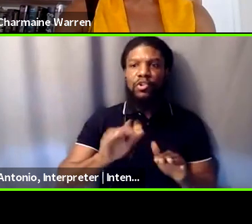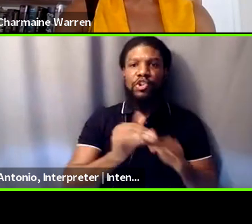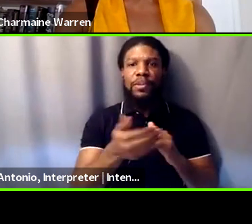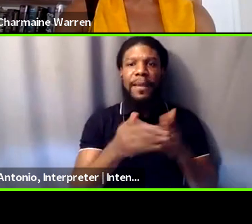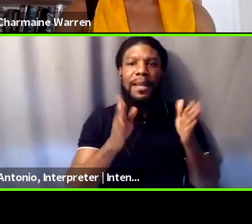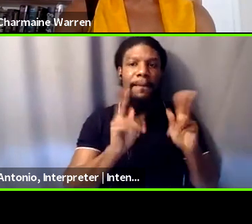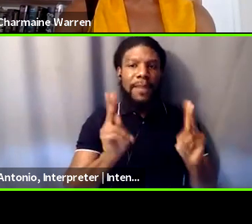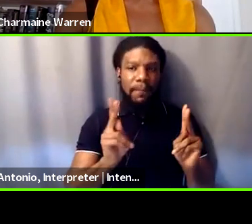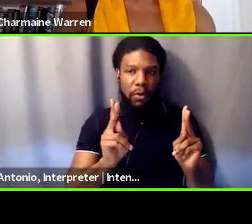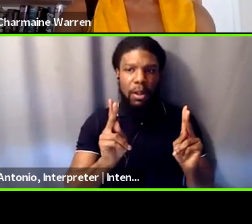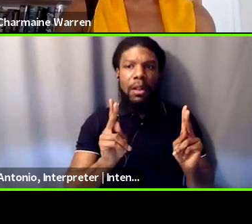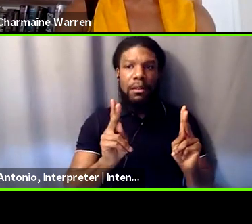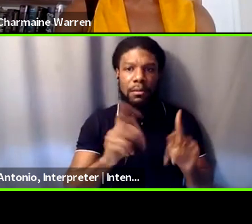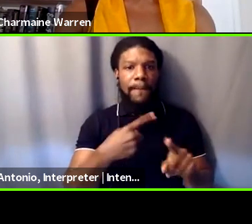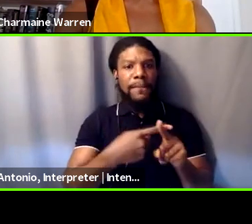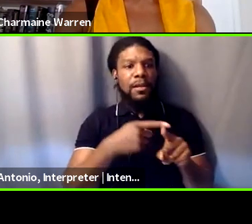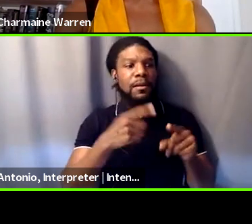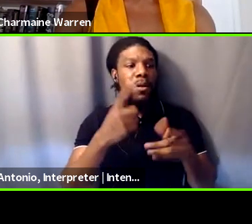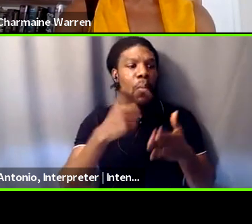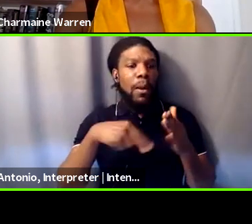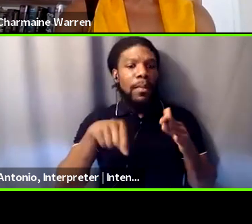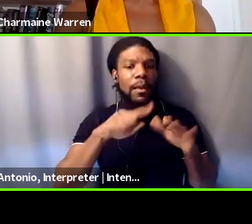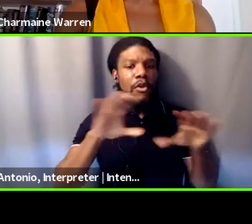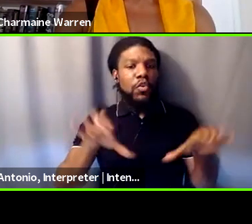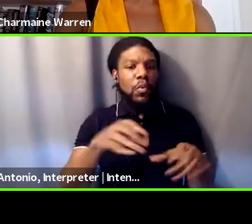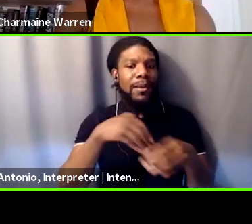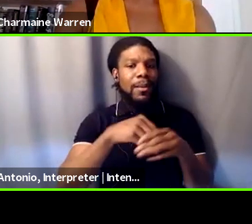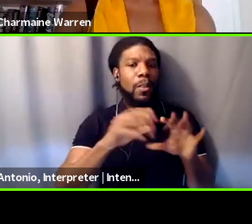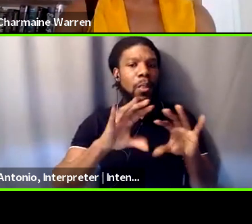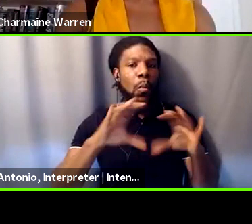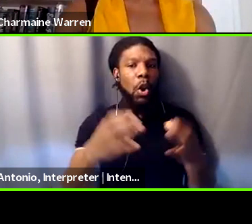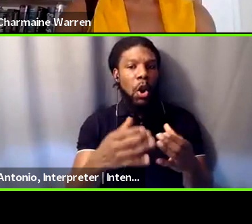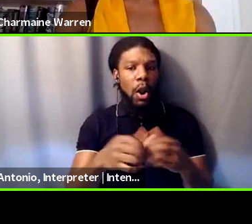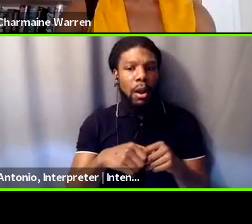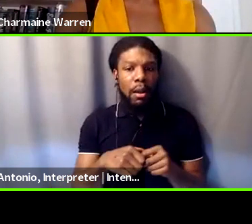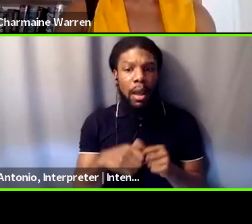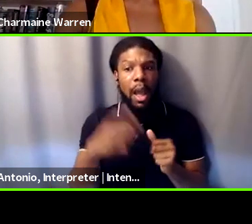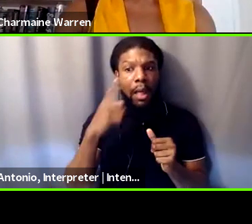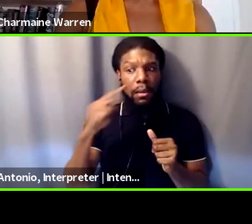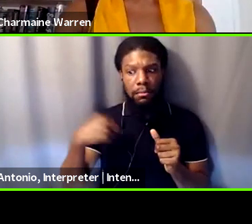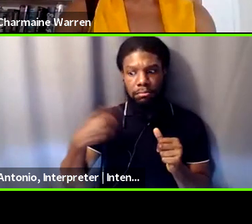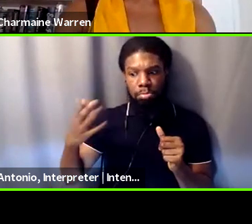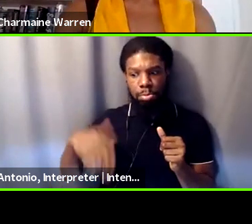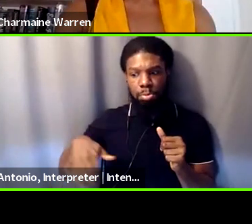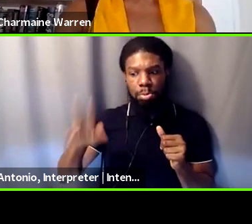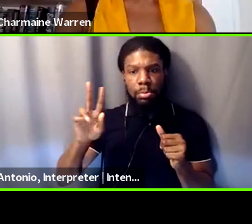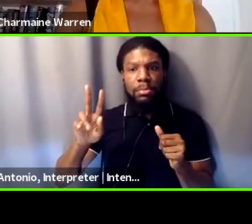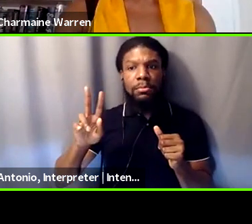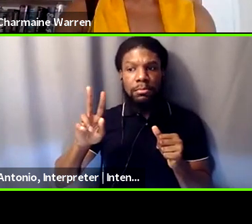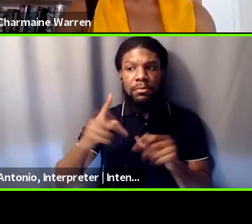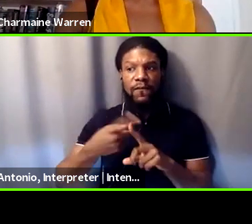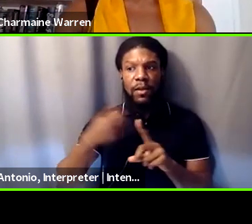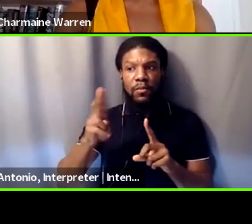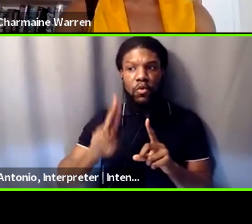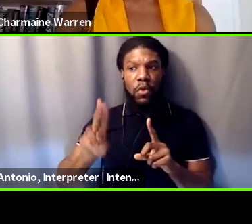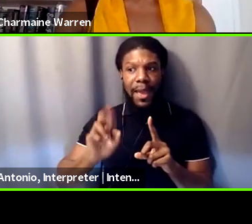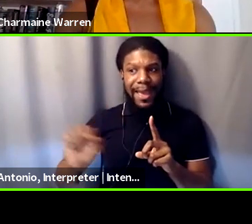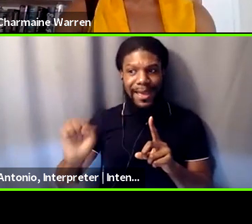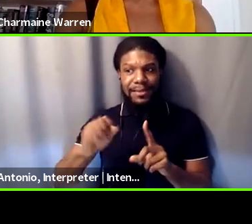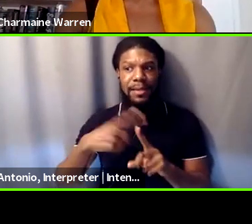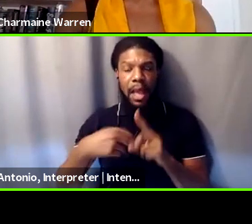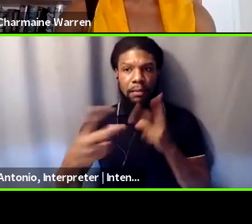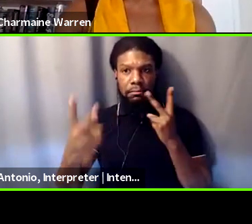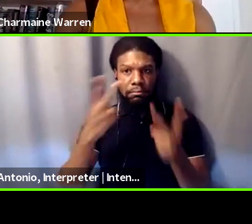came from coming to the US as a teenager, and the only pieces of information that